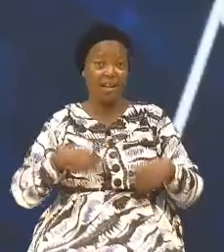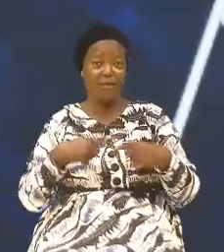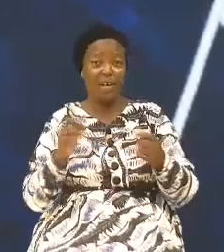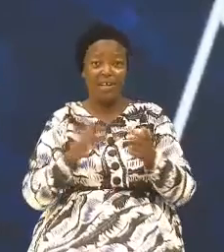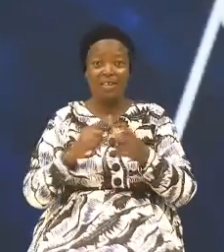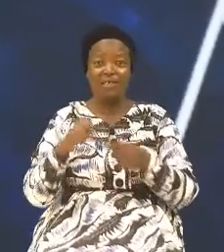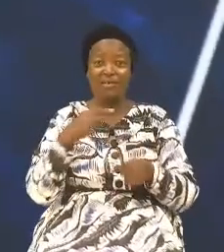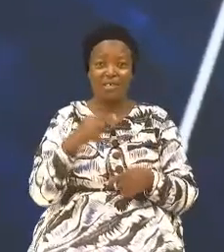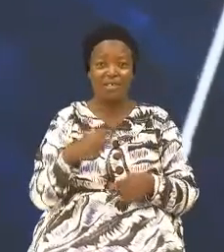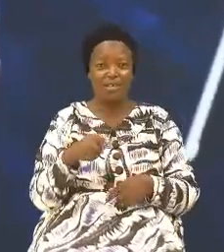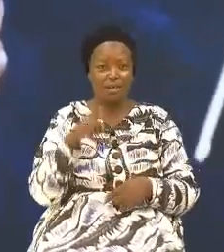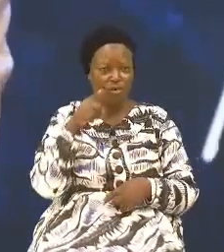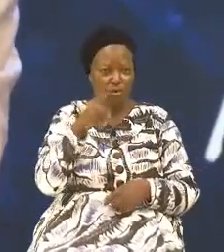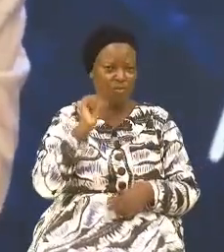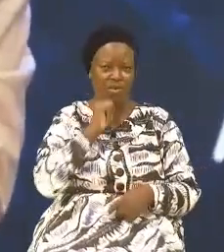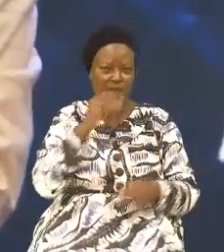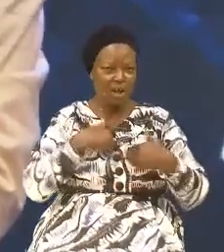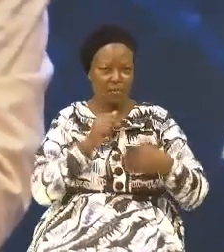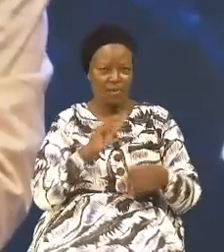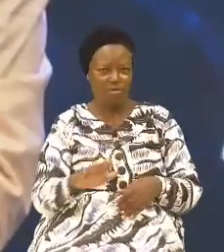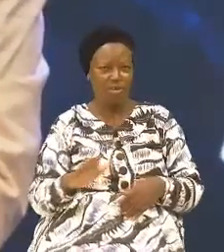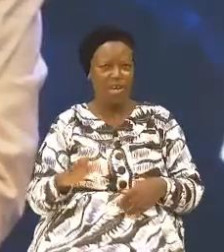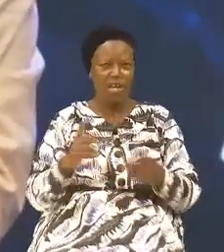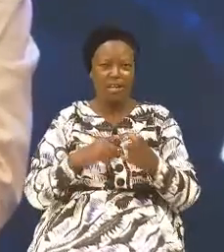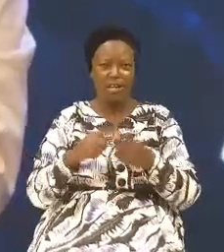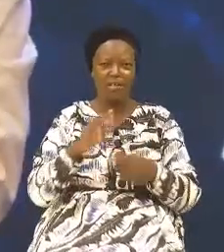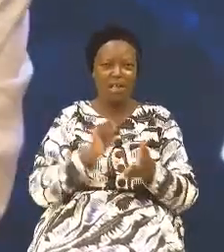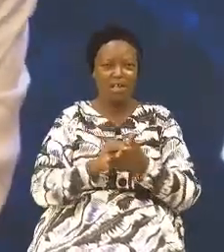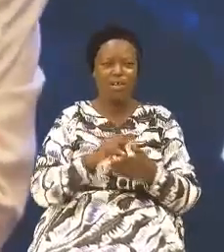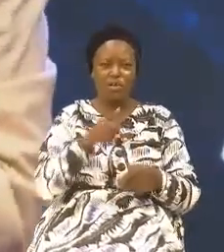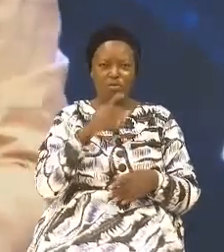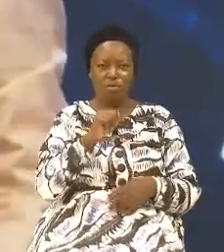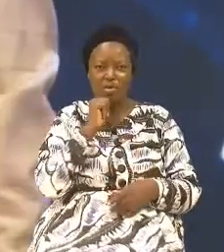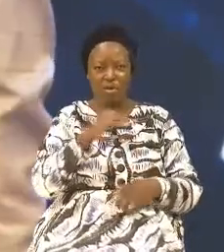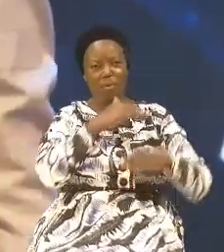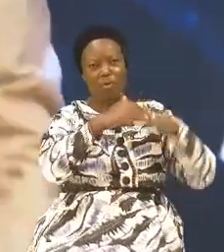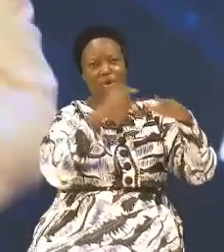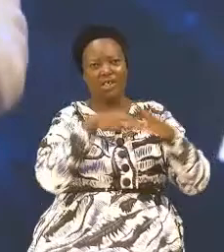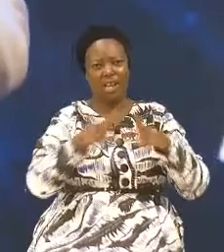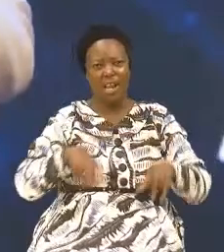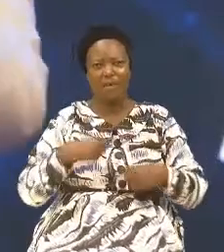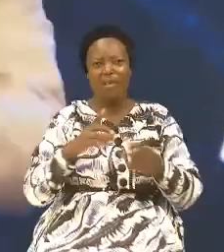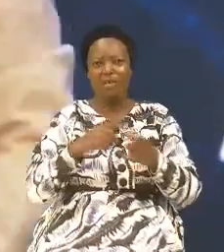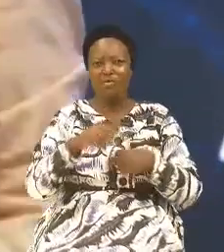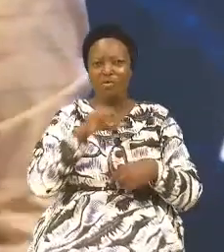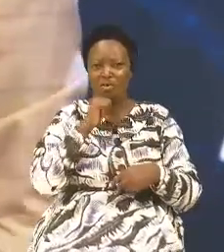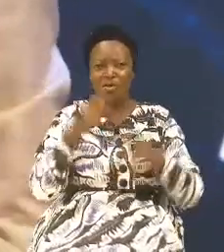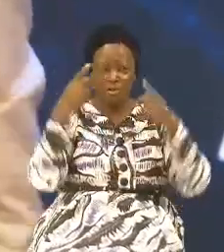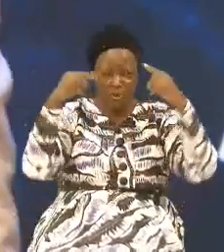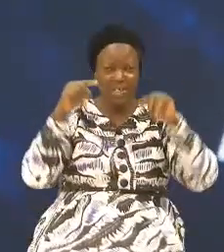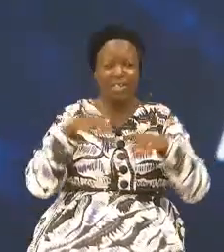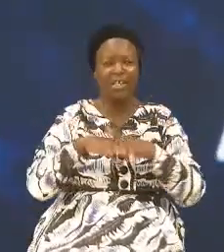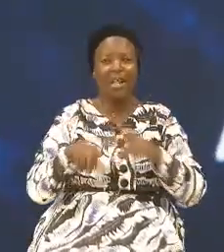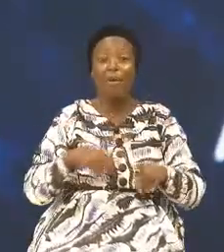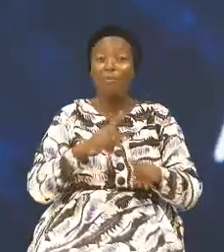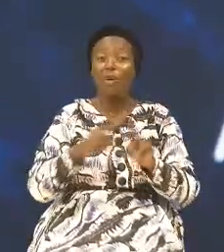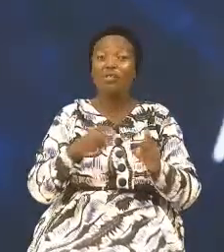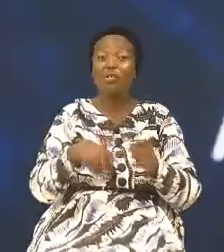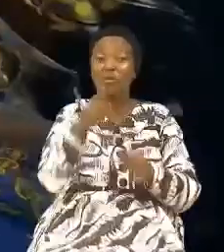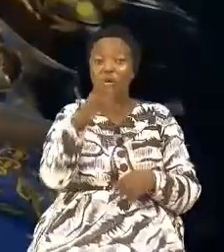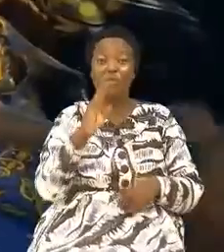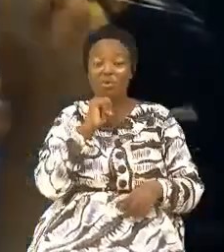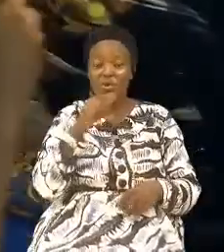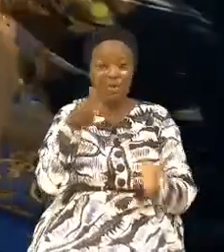will not have a child, they said you will not progress, they said you will not climb, God will not kill them, he will tie them